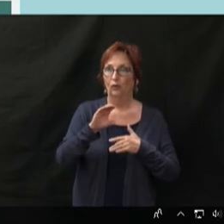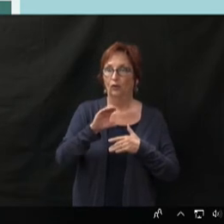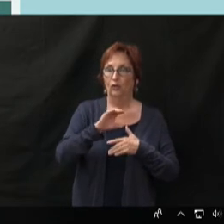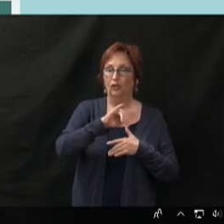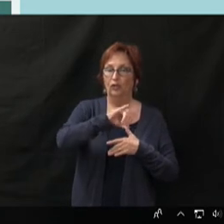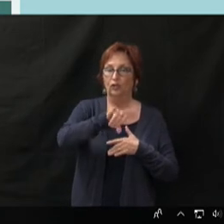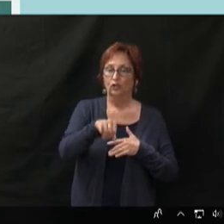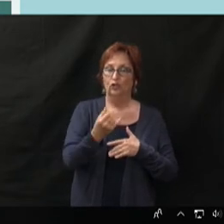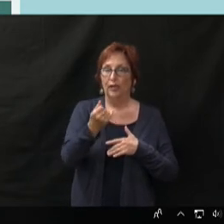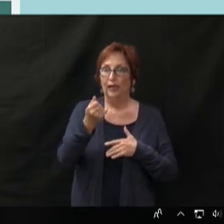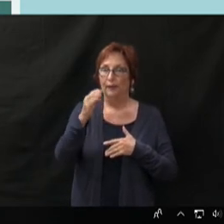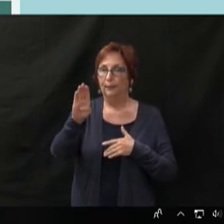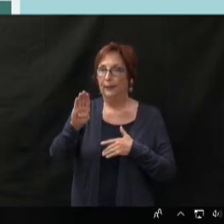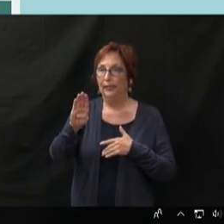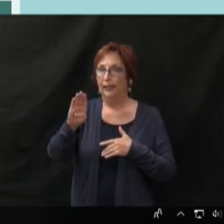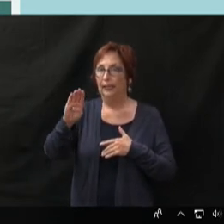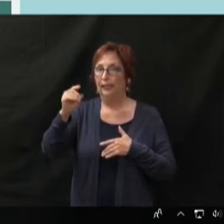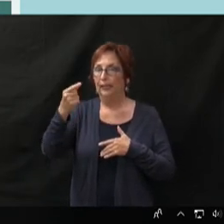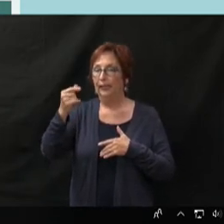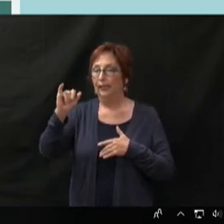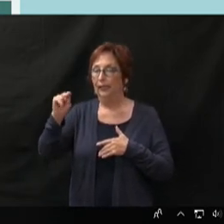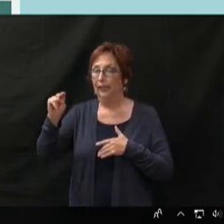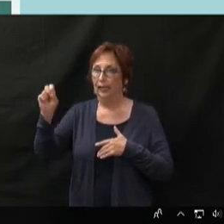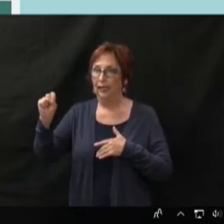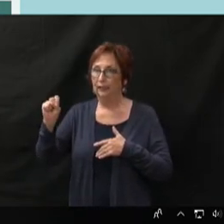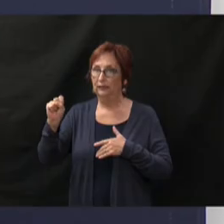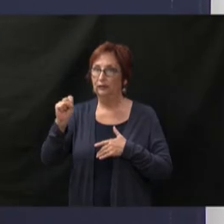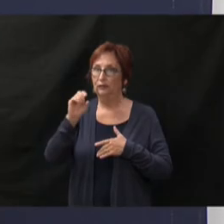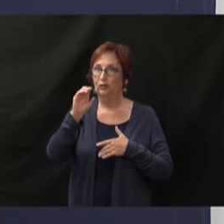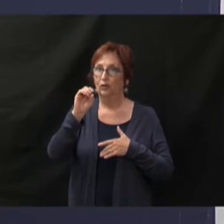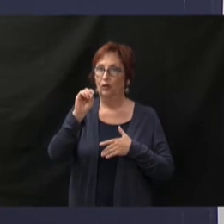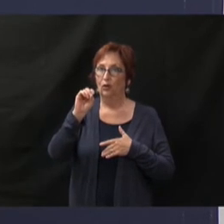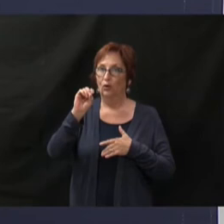JB Games, Orton Gillingham.